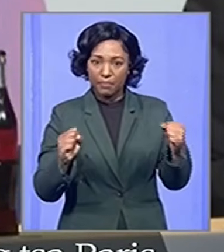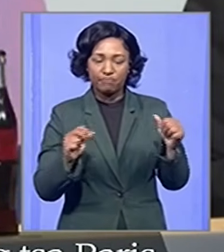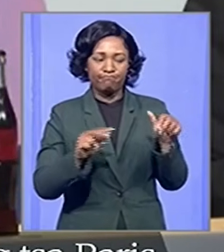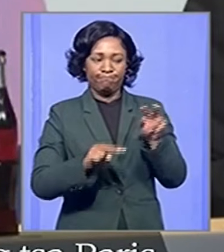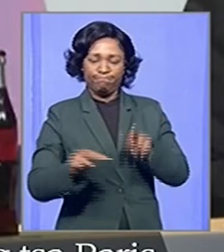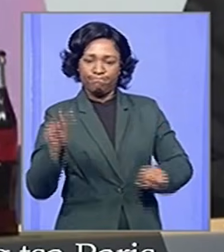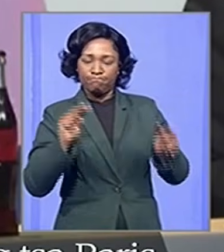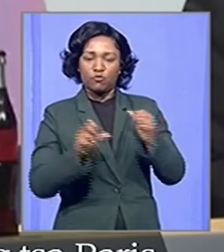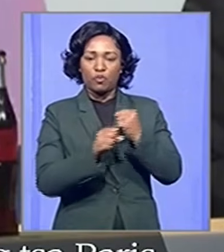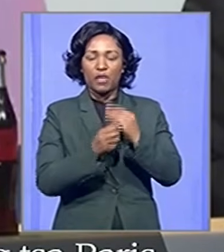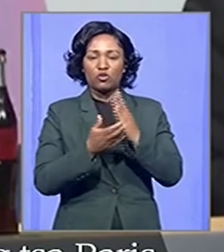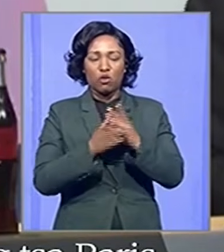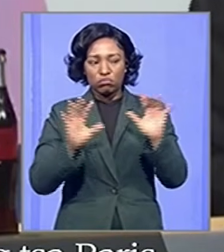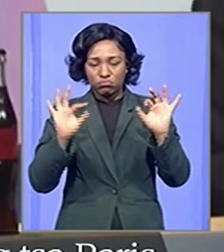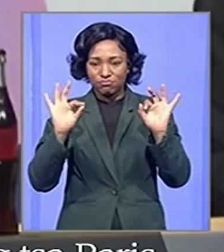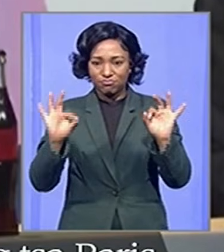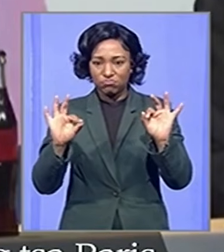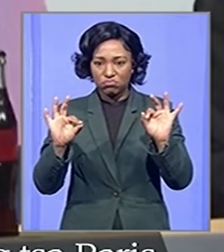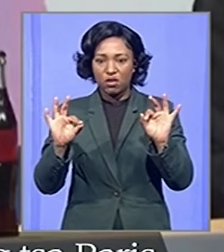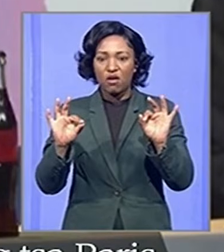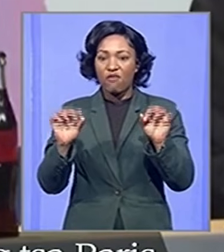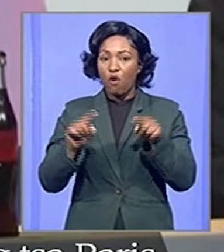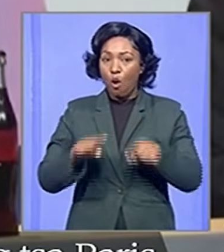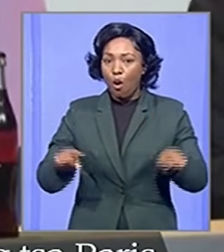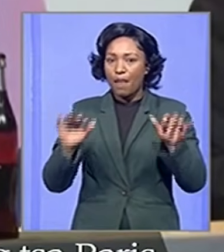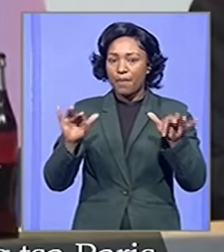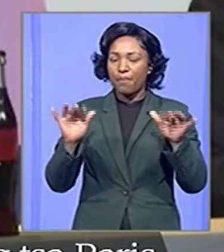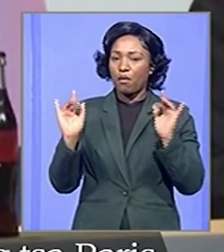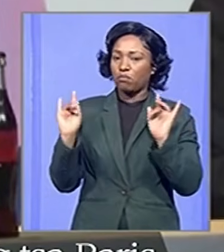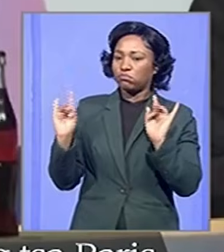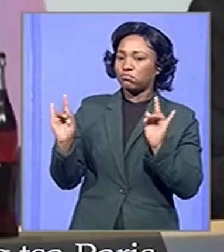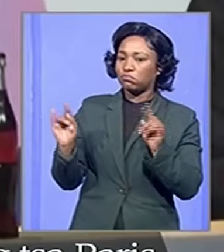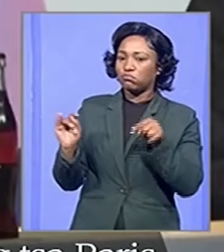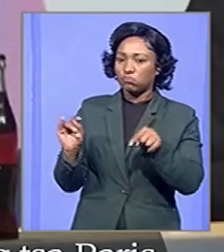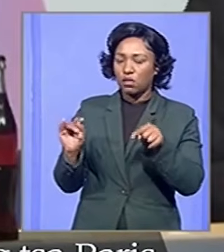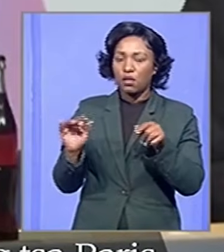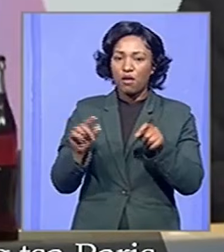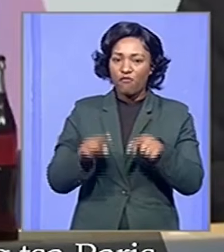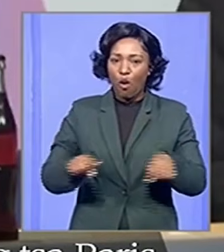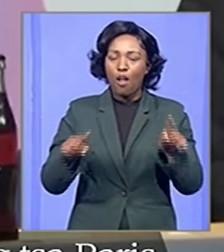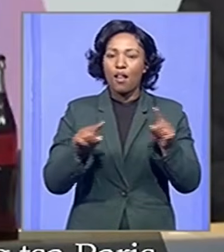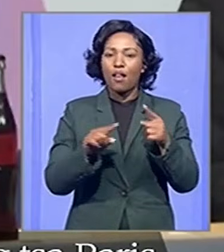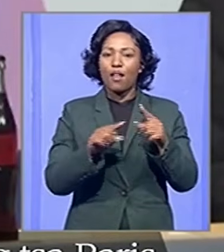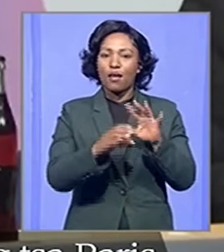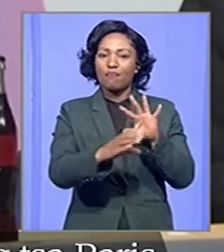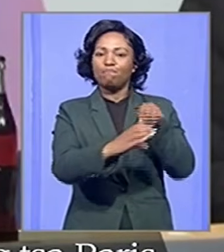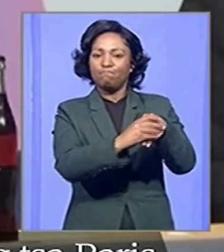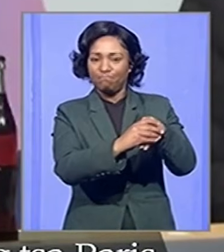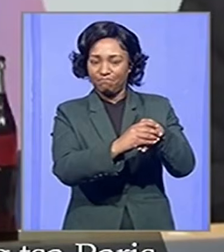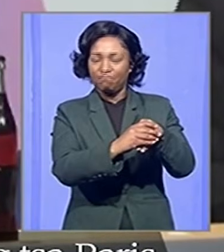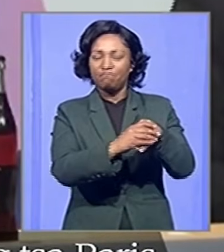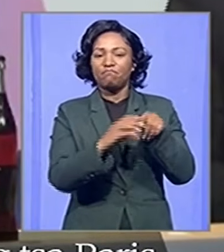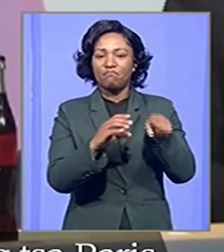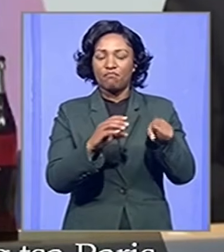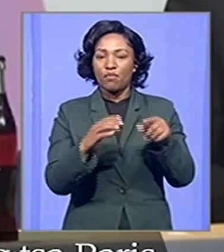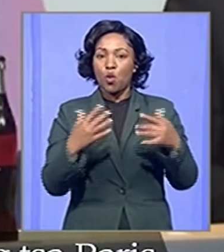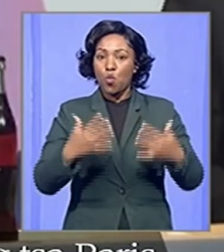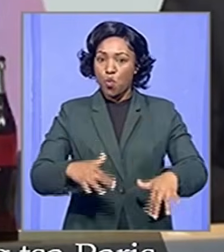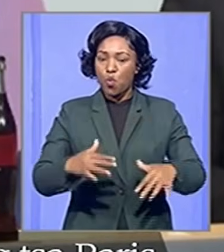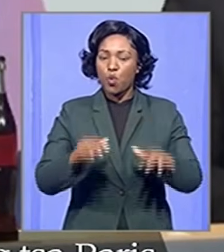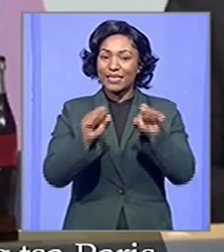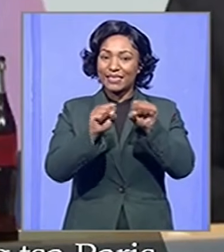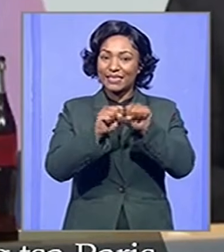the security for the spectators and for the athletes, and that's why there is an unprecedented system